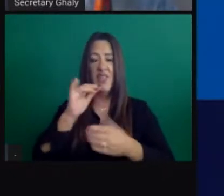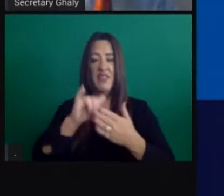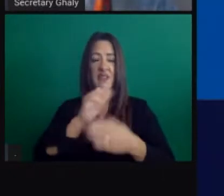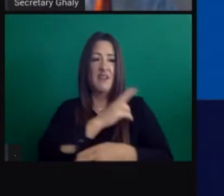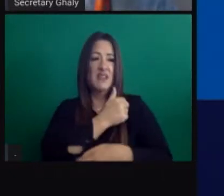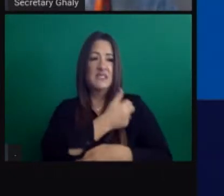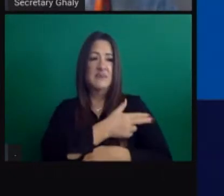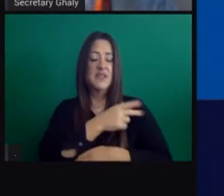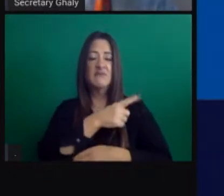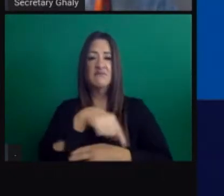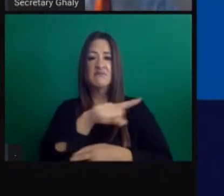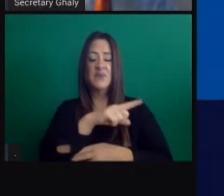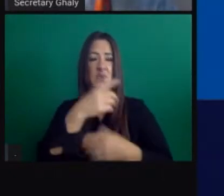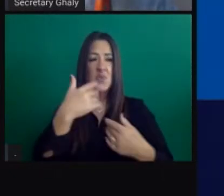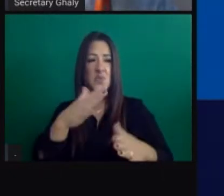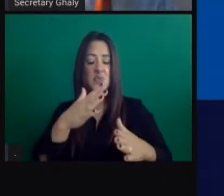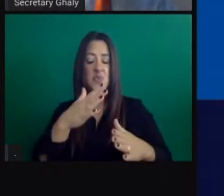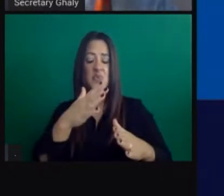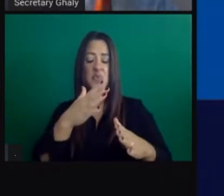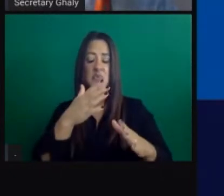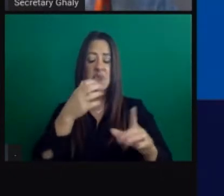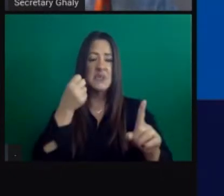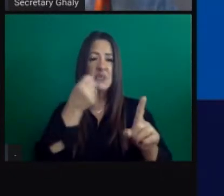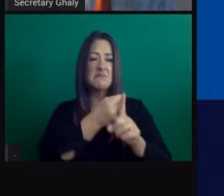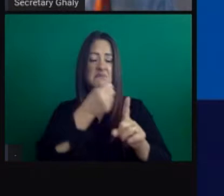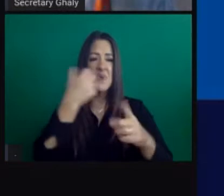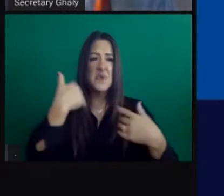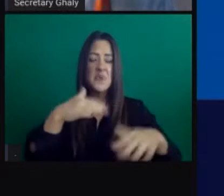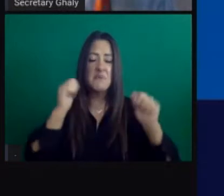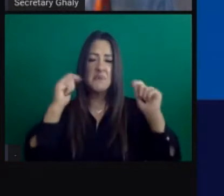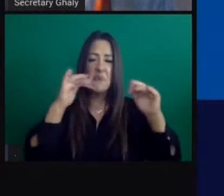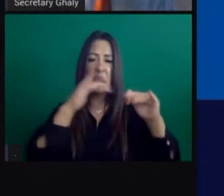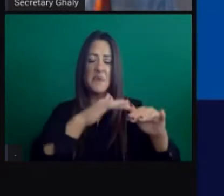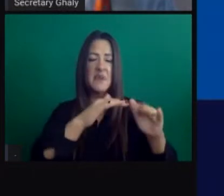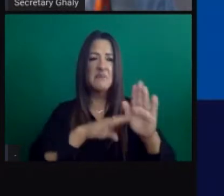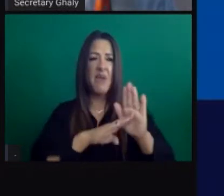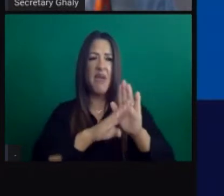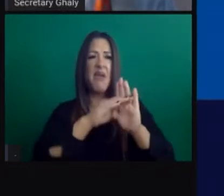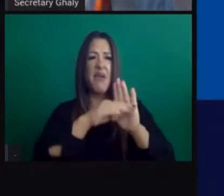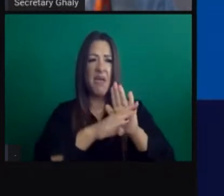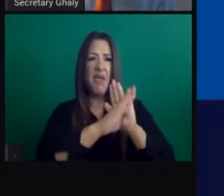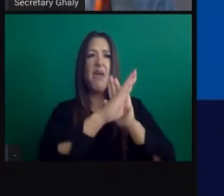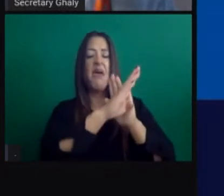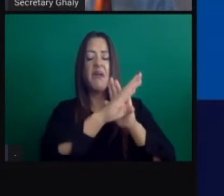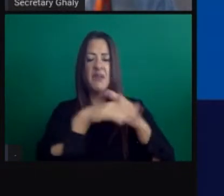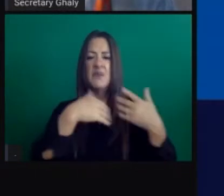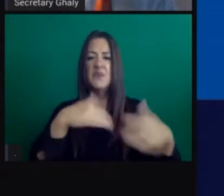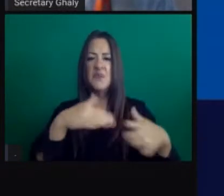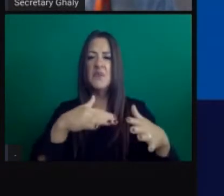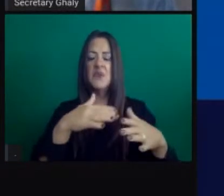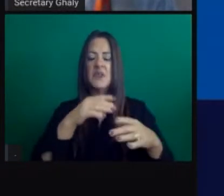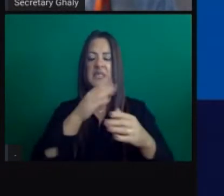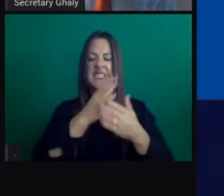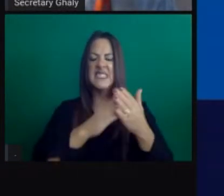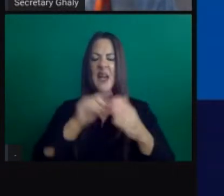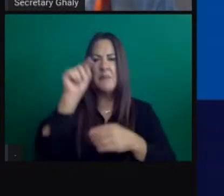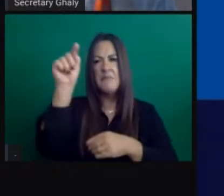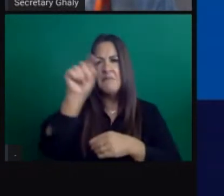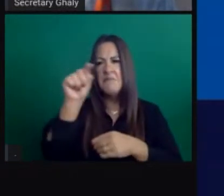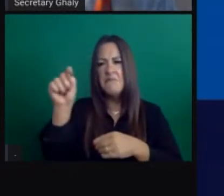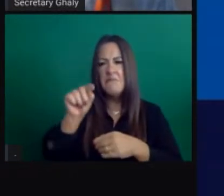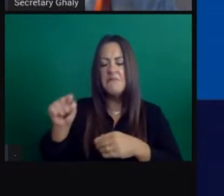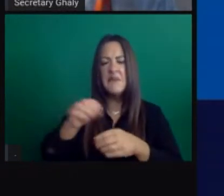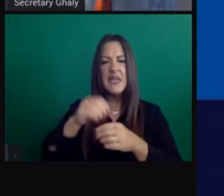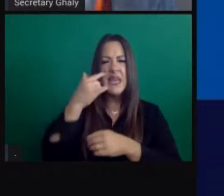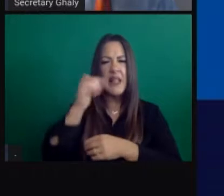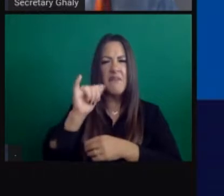allowed us to impact where patients went in a deeply impacted county, how the hospitals